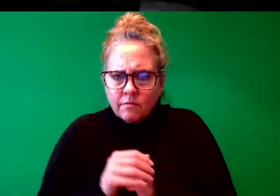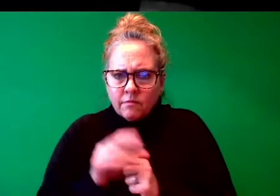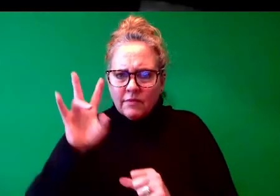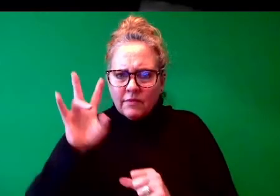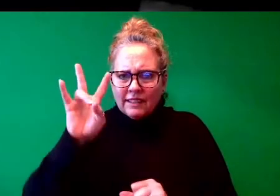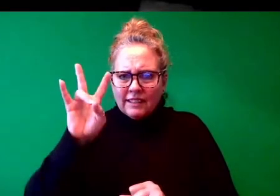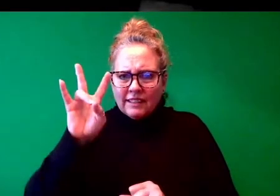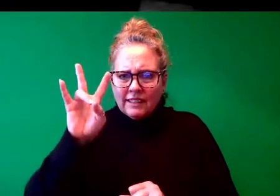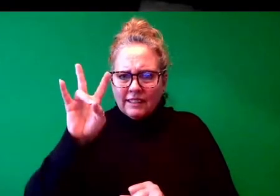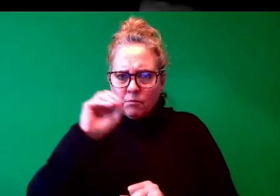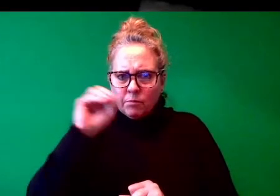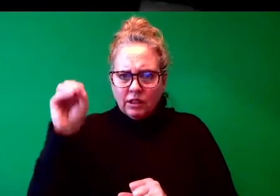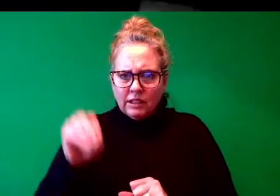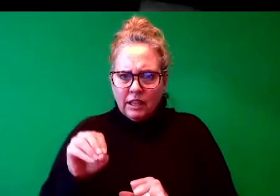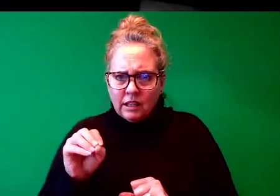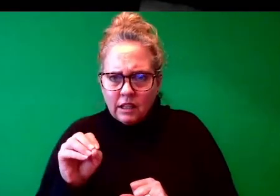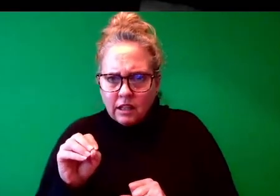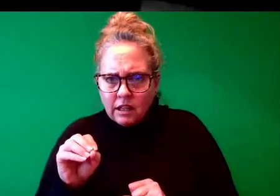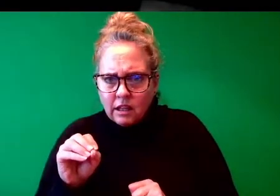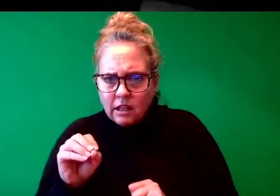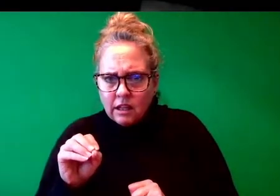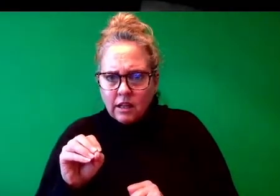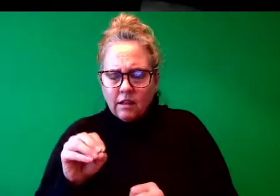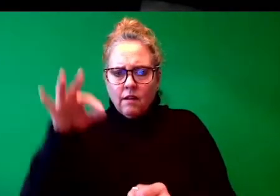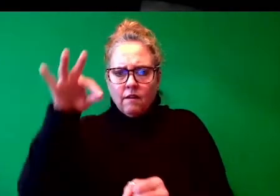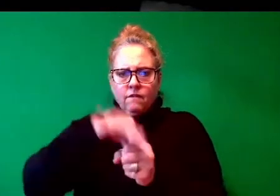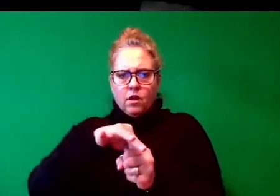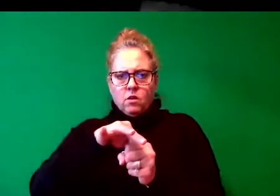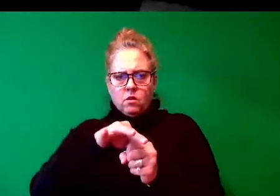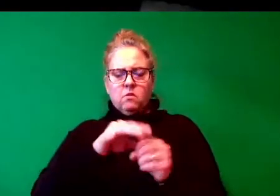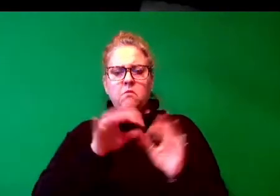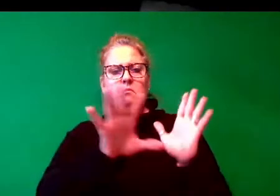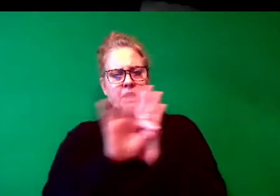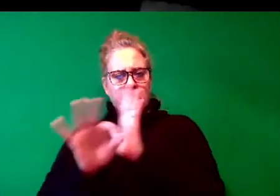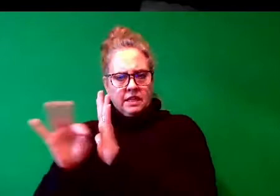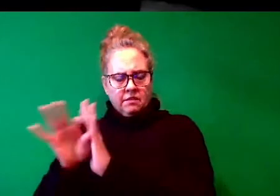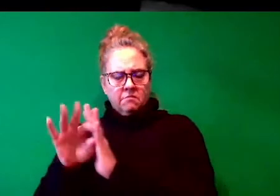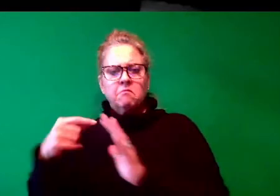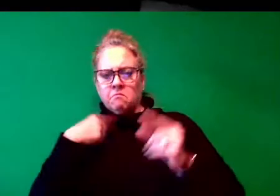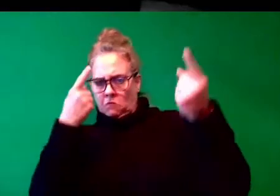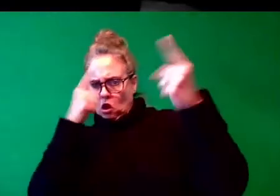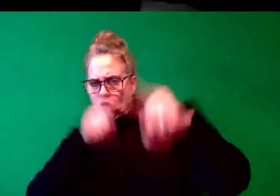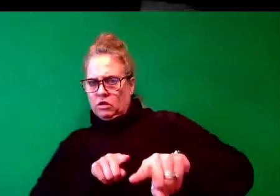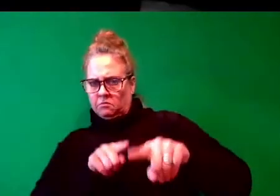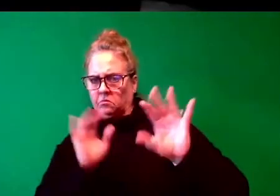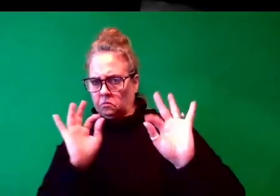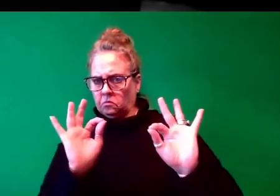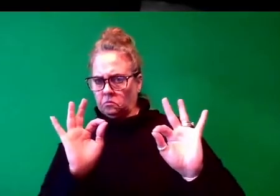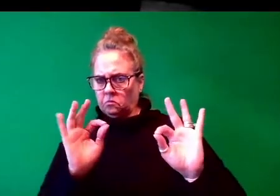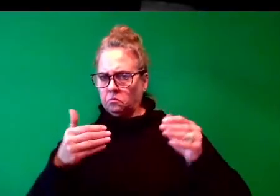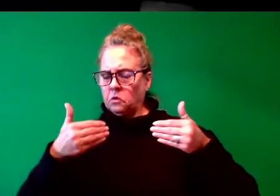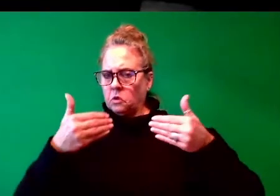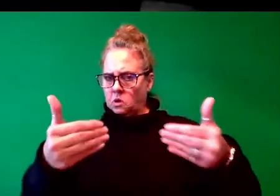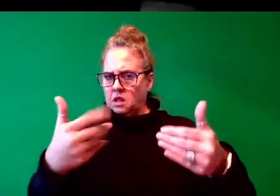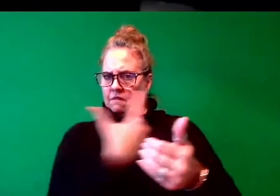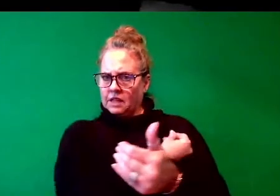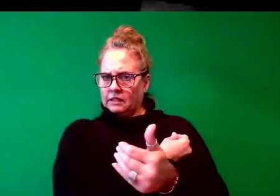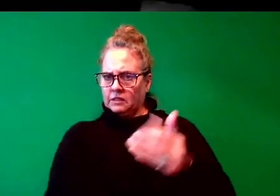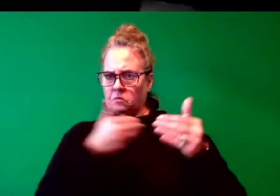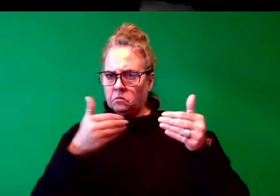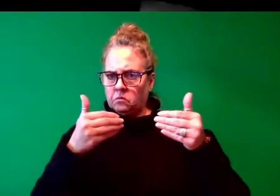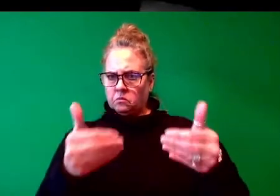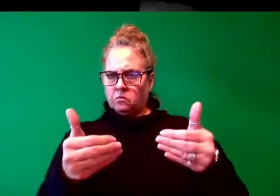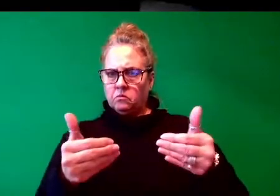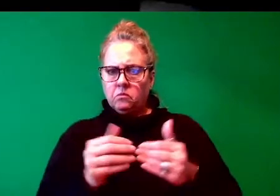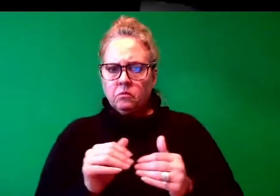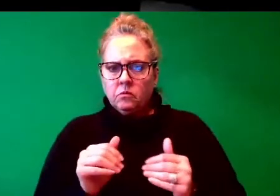constituents agree with vaccinations, and they've done them in our county. And there's about 30%, a little less than 30% that